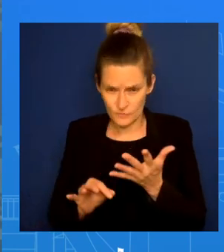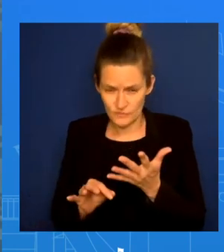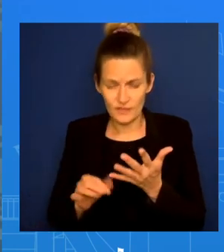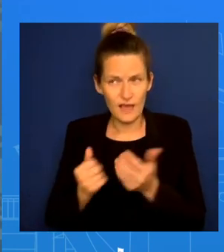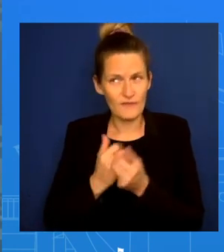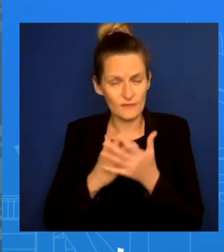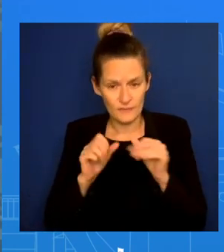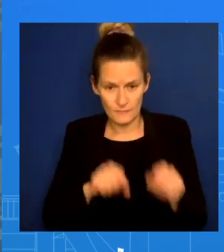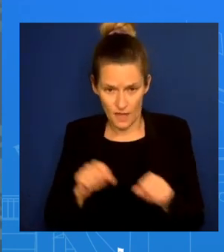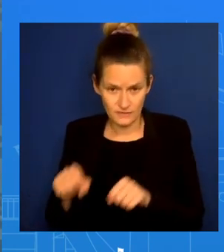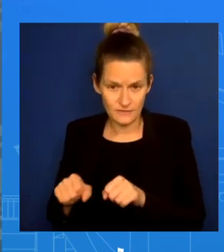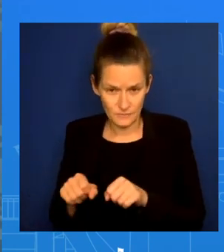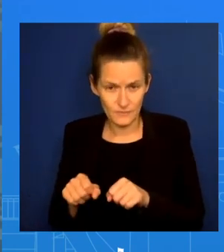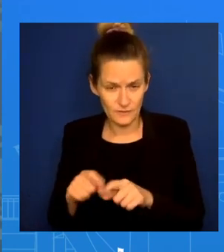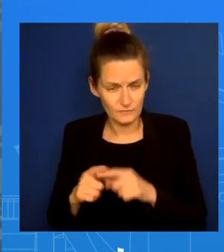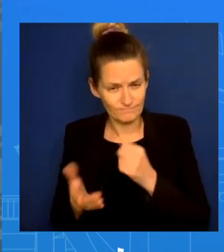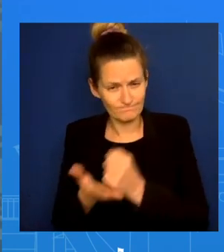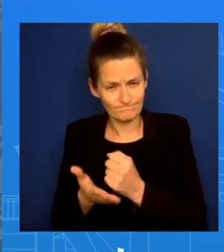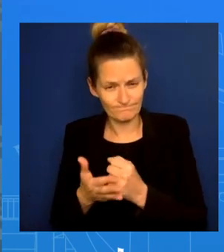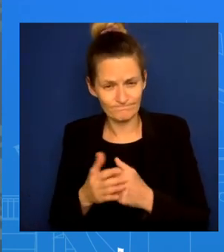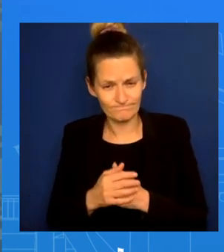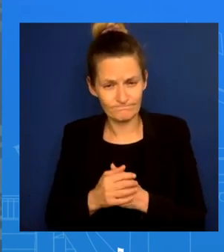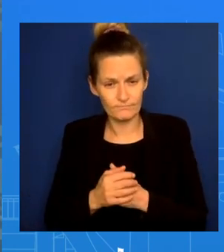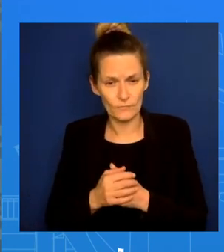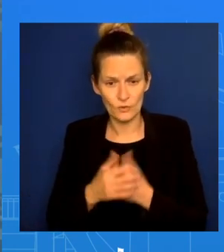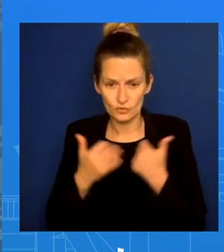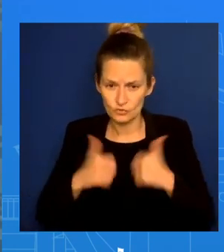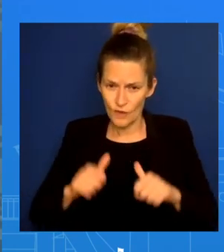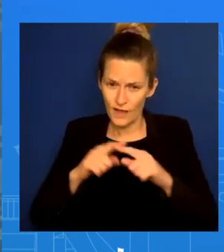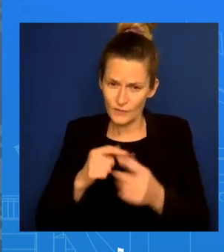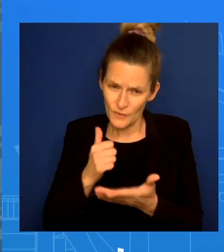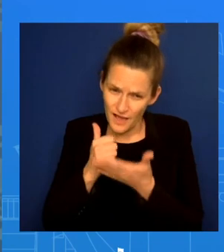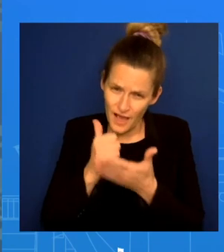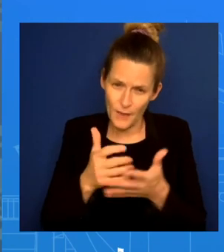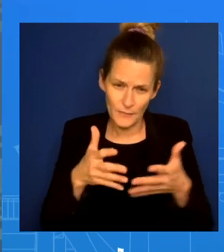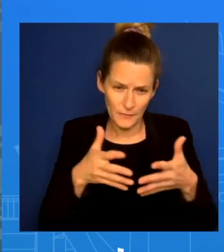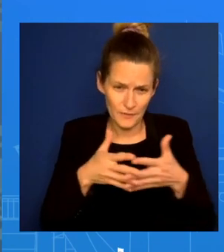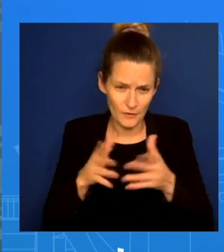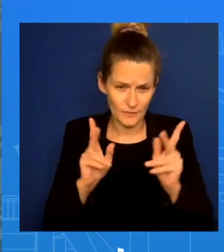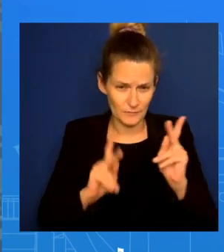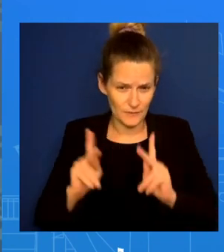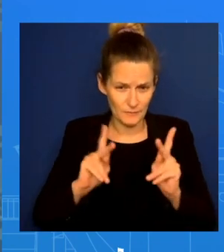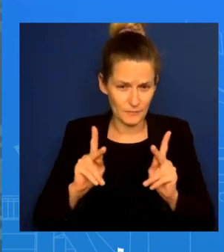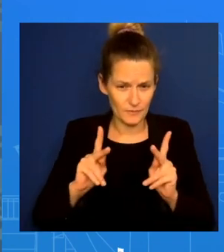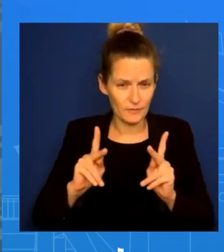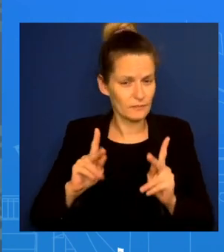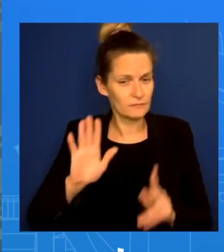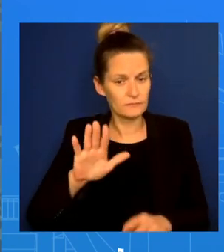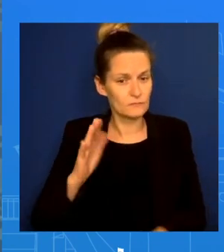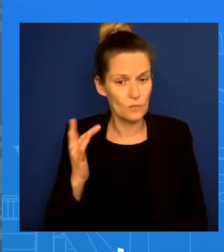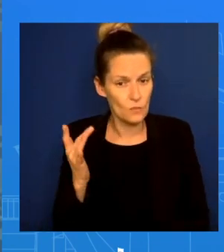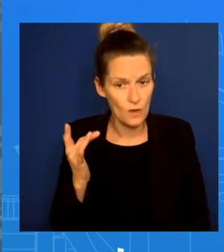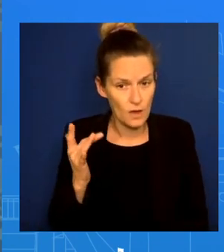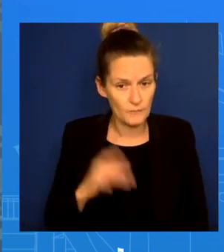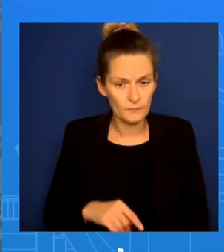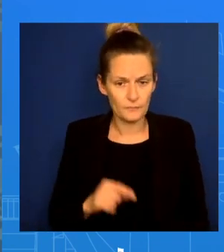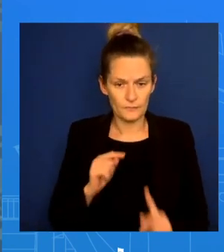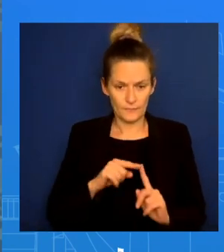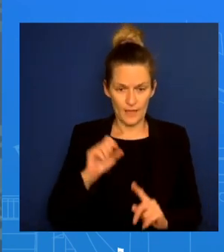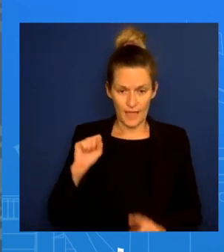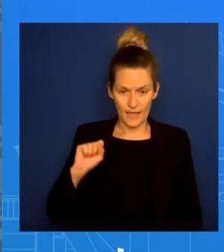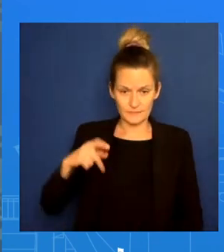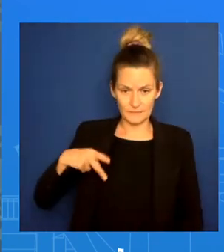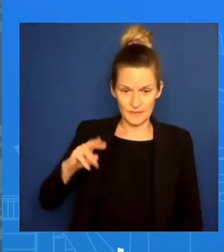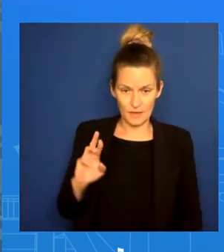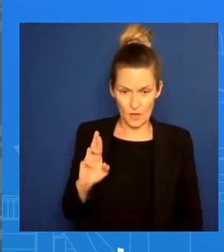why he did the work with the Strategic Petroleum Reserve. That's why he did the announcement on the ethanol 15, something that's